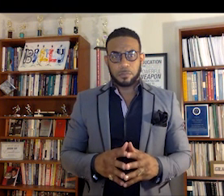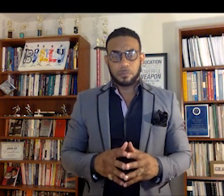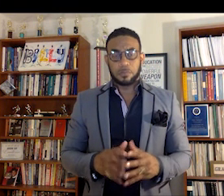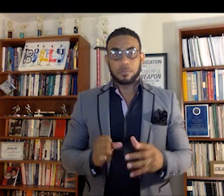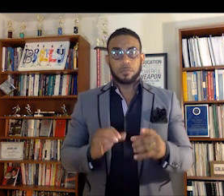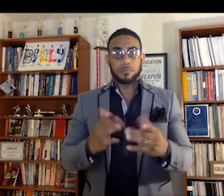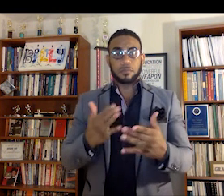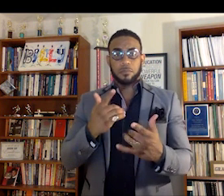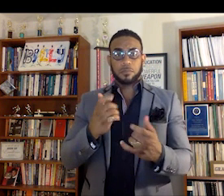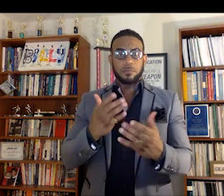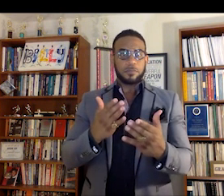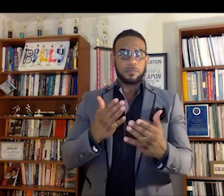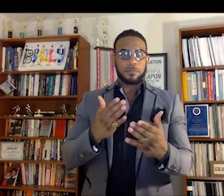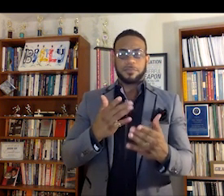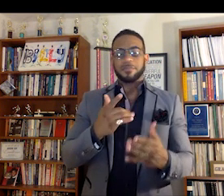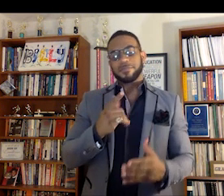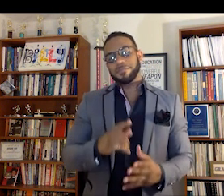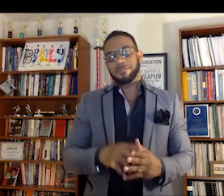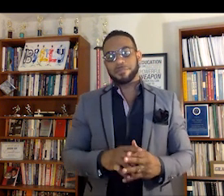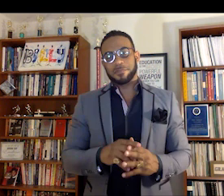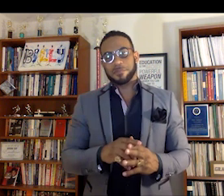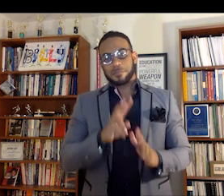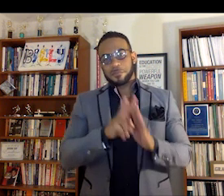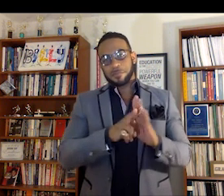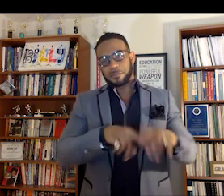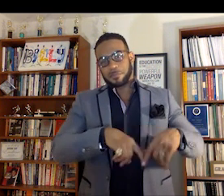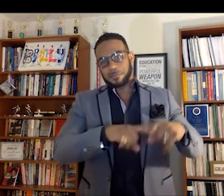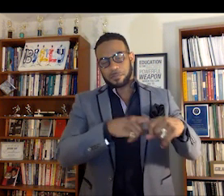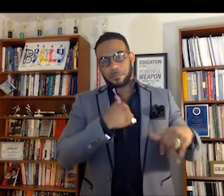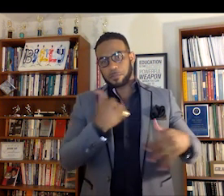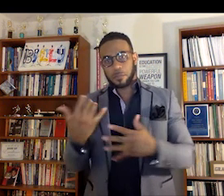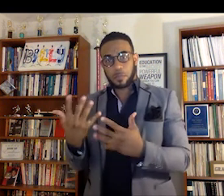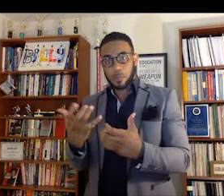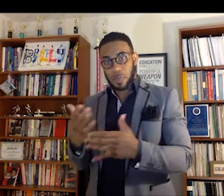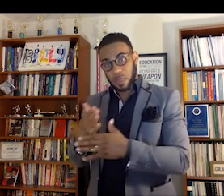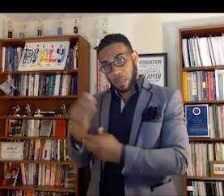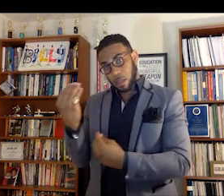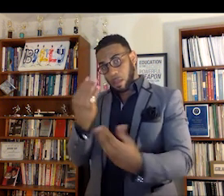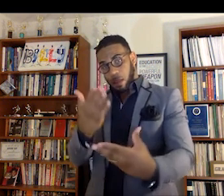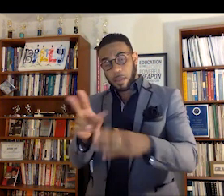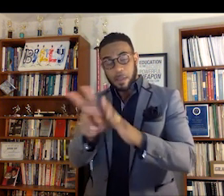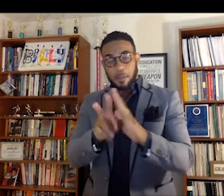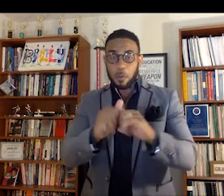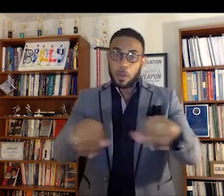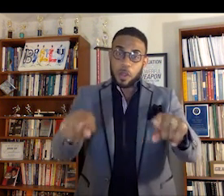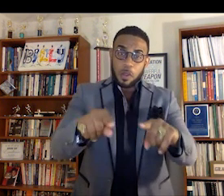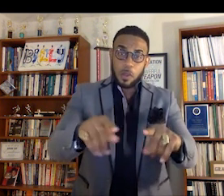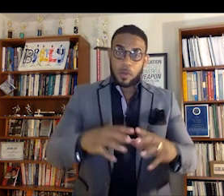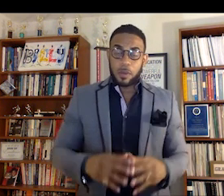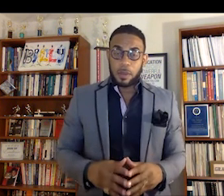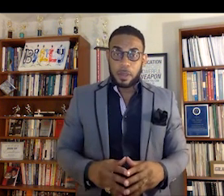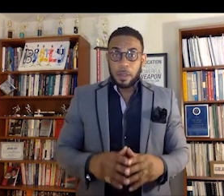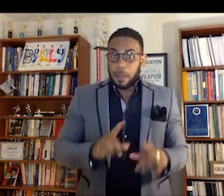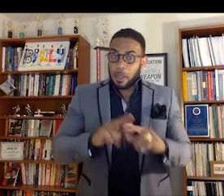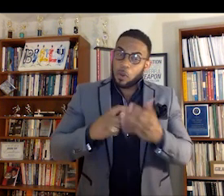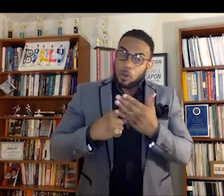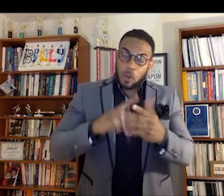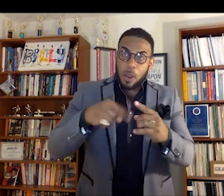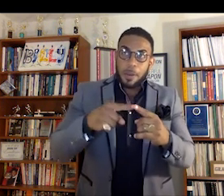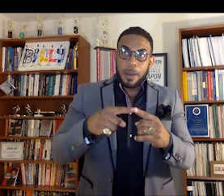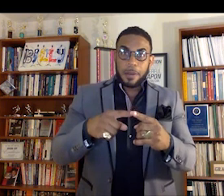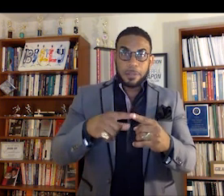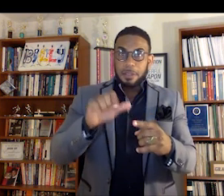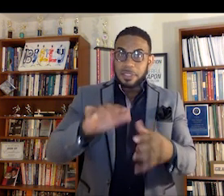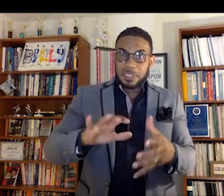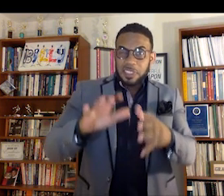So here's what's interesting to me. And so we wanted to share this video with you as we talked about